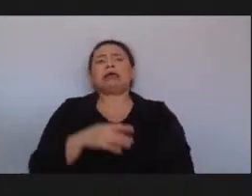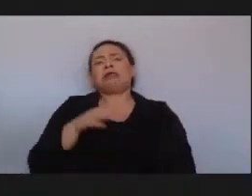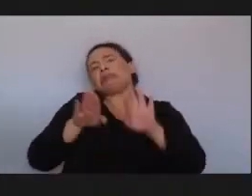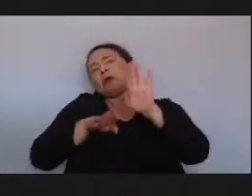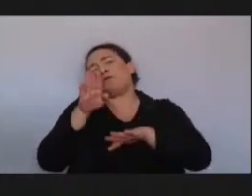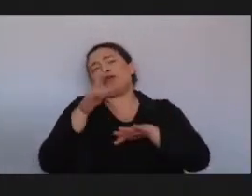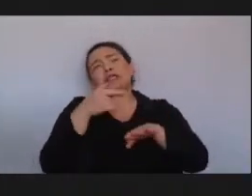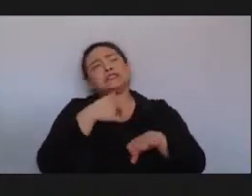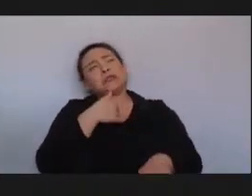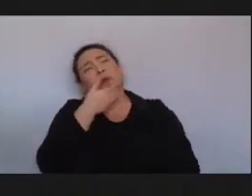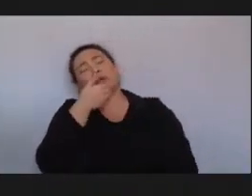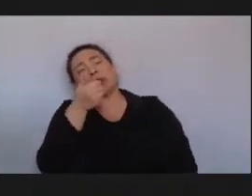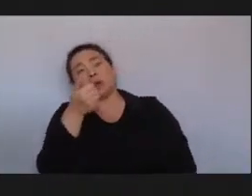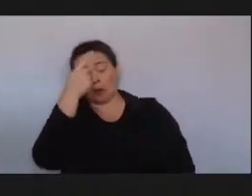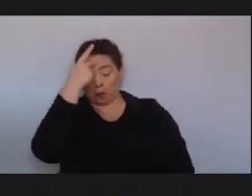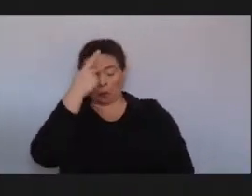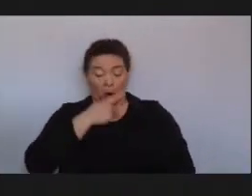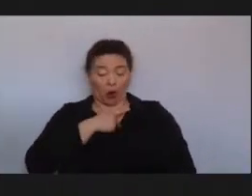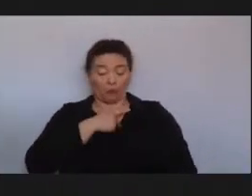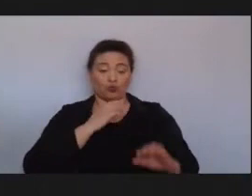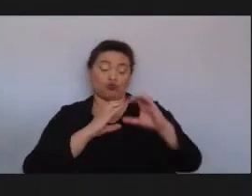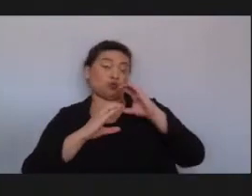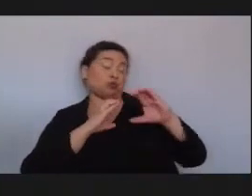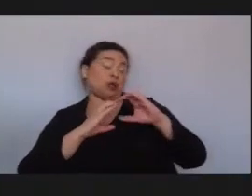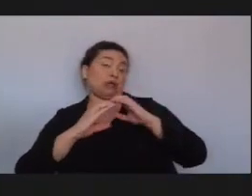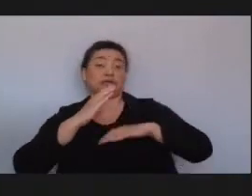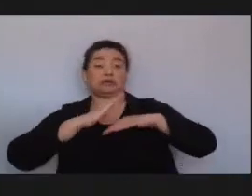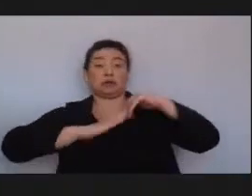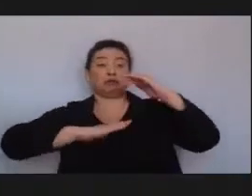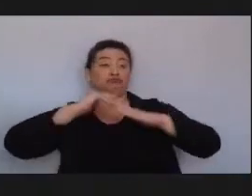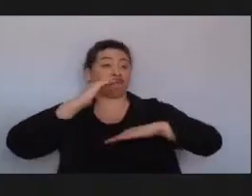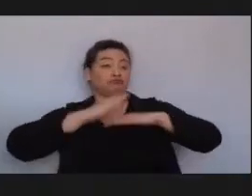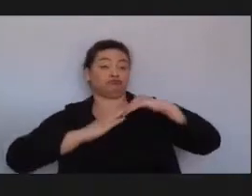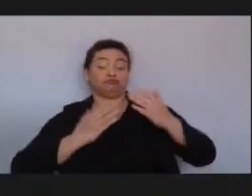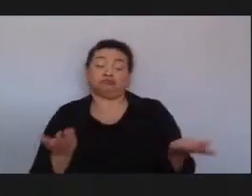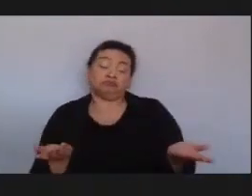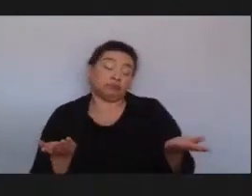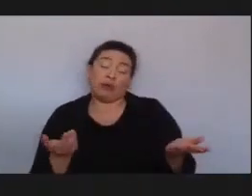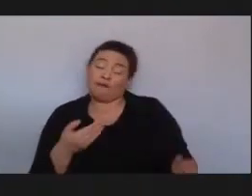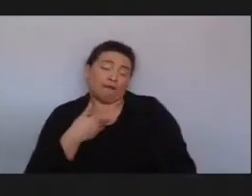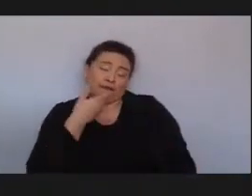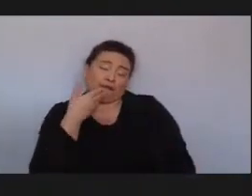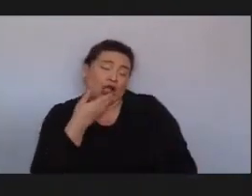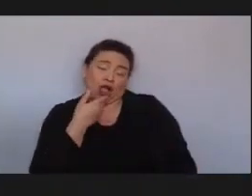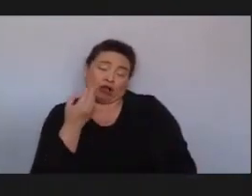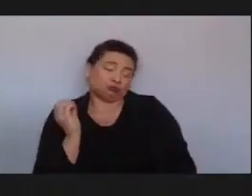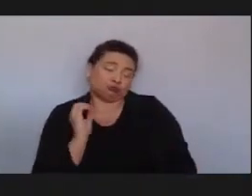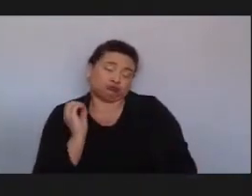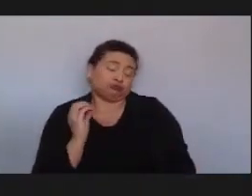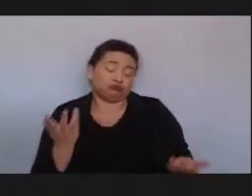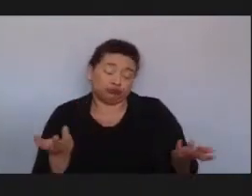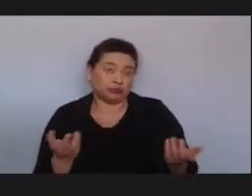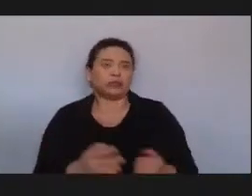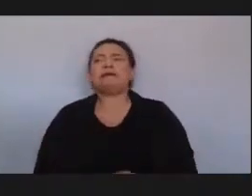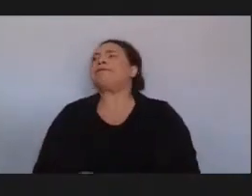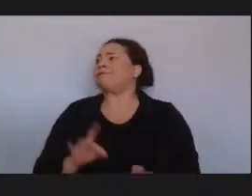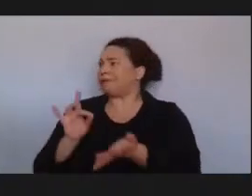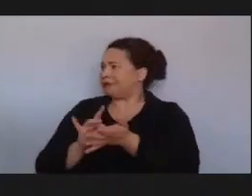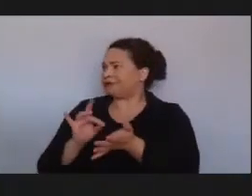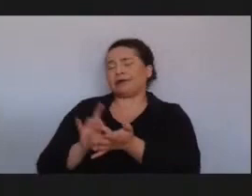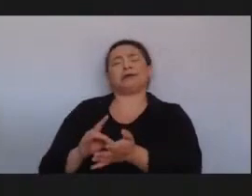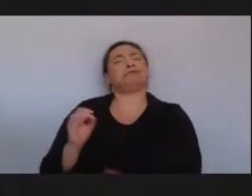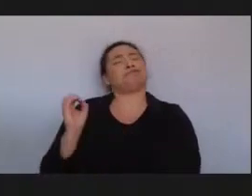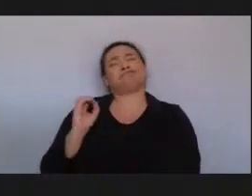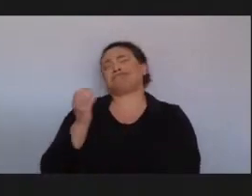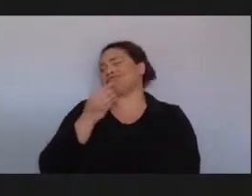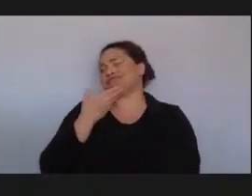communication skills, for example. That's hard, isn't it? Yeah, it's hard. I think it sounds hard, but it doesn't have